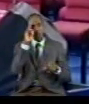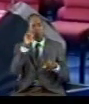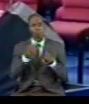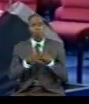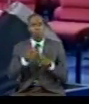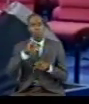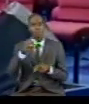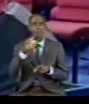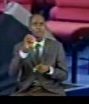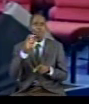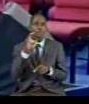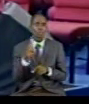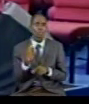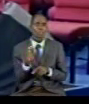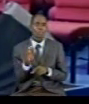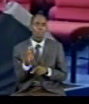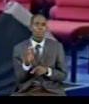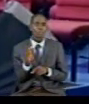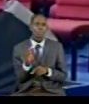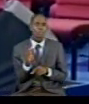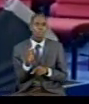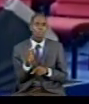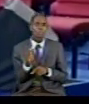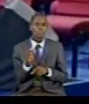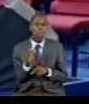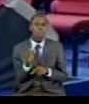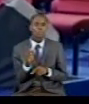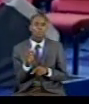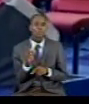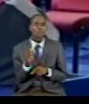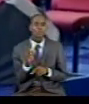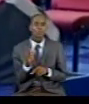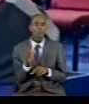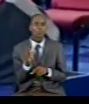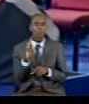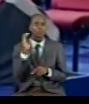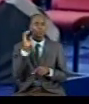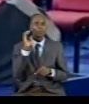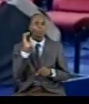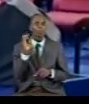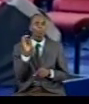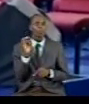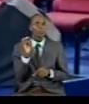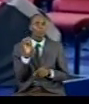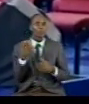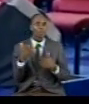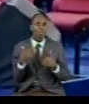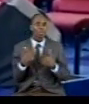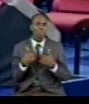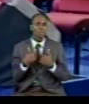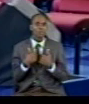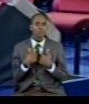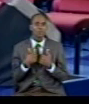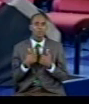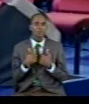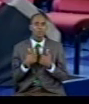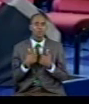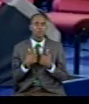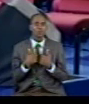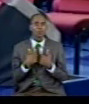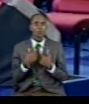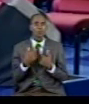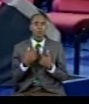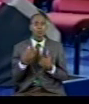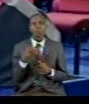the proximal phalanx palmar surface, he had a growth, but that growth with the pain